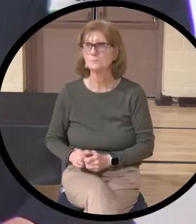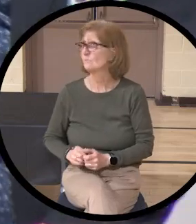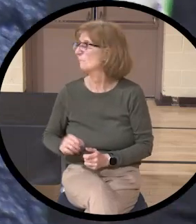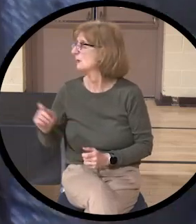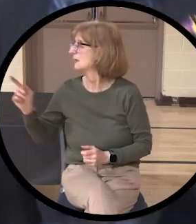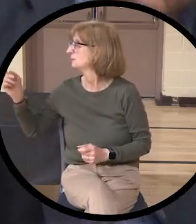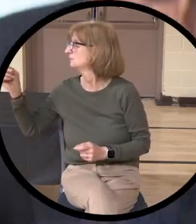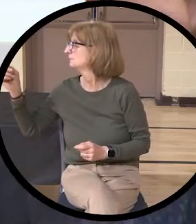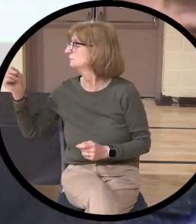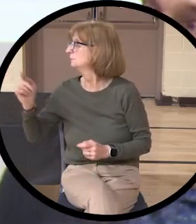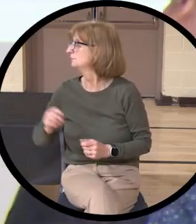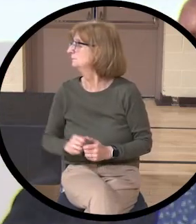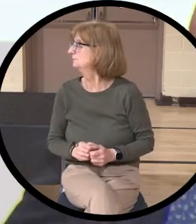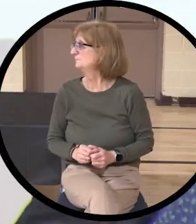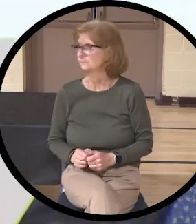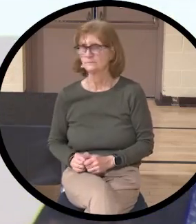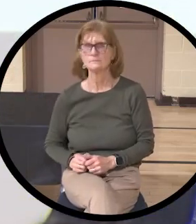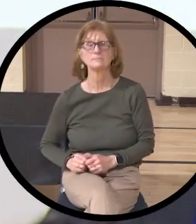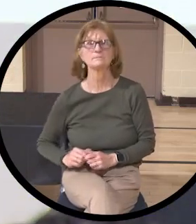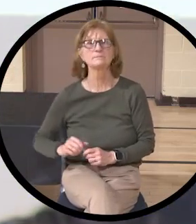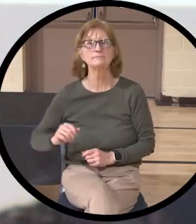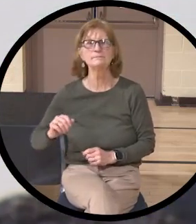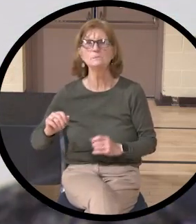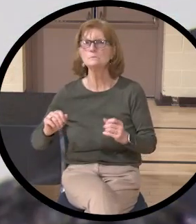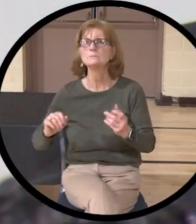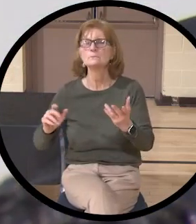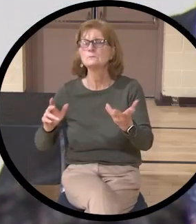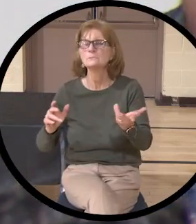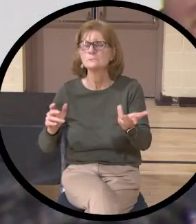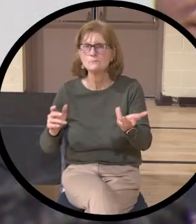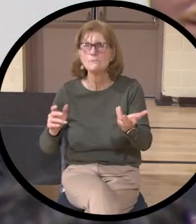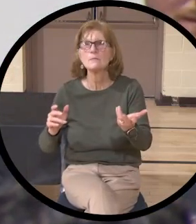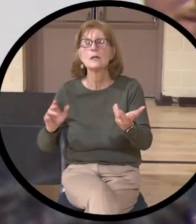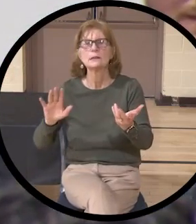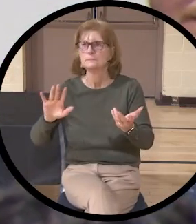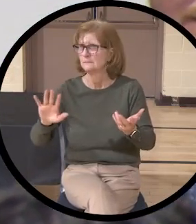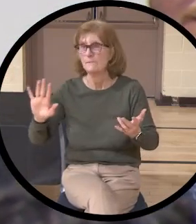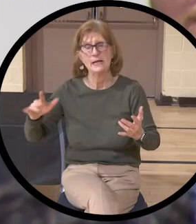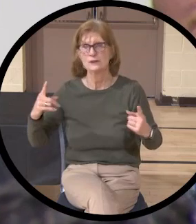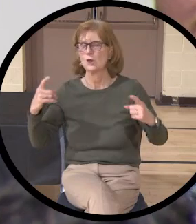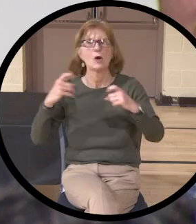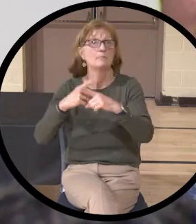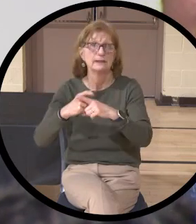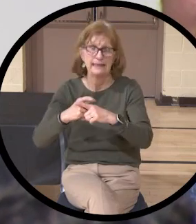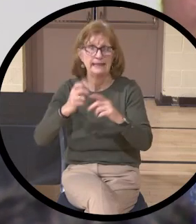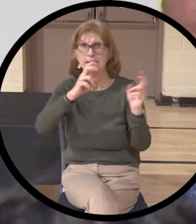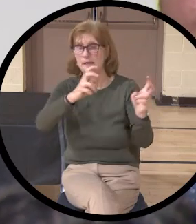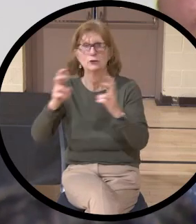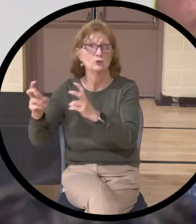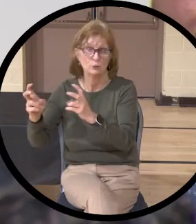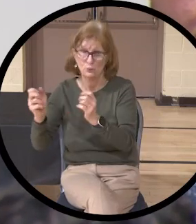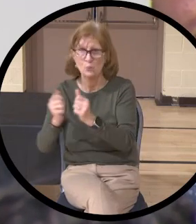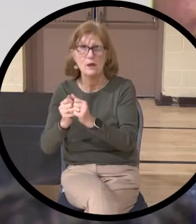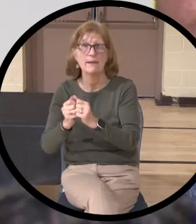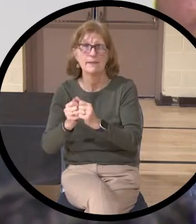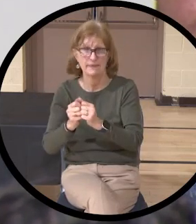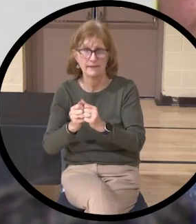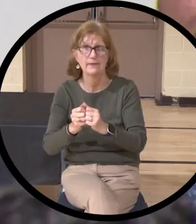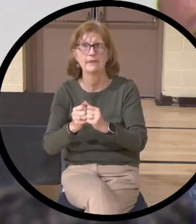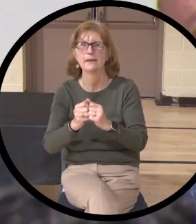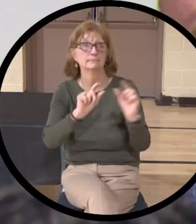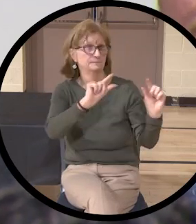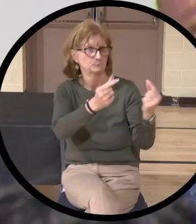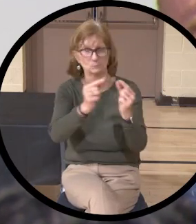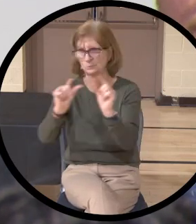really speak for PennDOT, so I won't do that today, but I will say that, it's a complicated problem. It's very hard